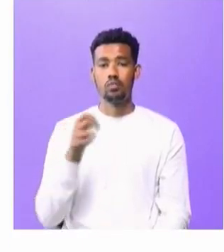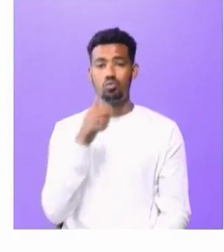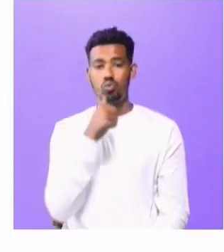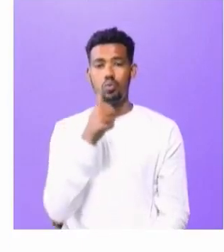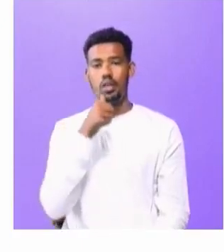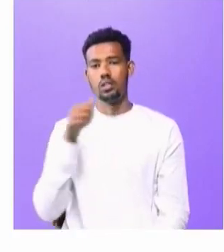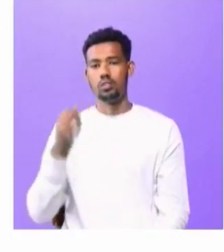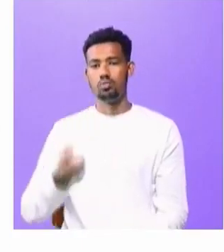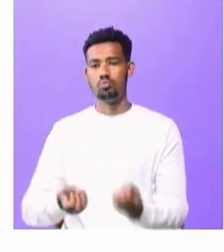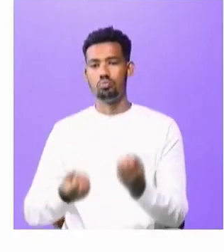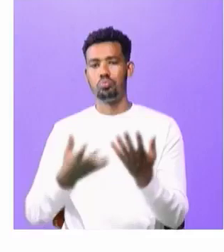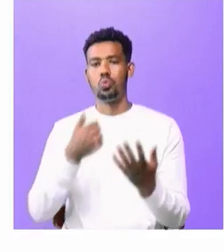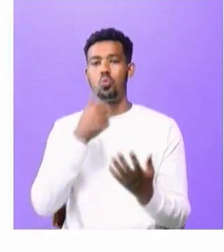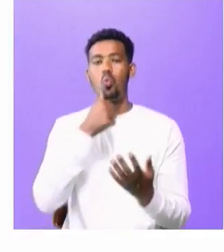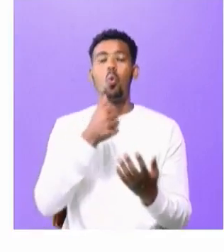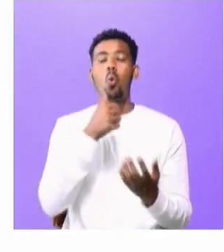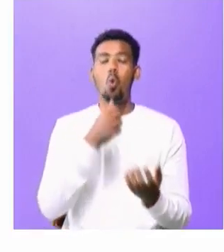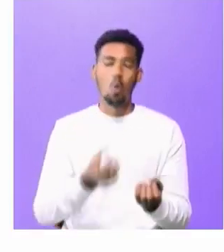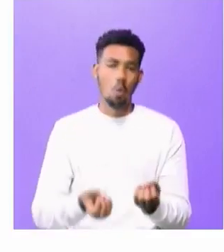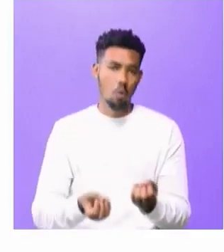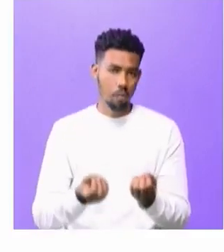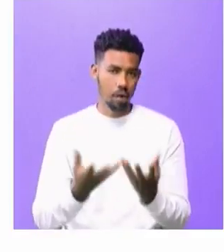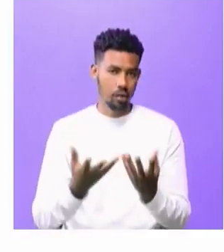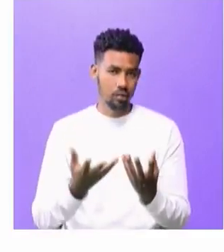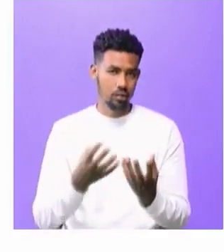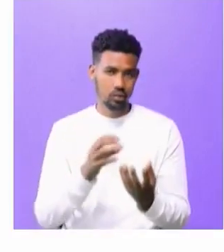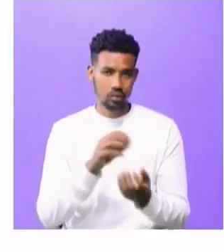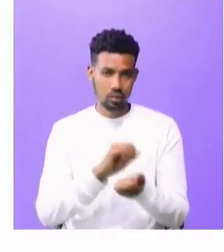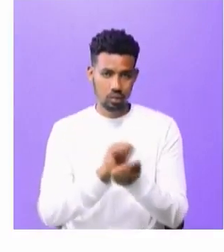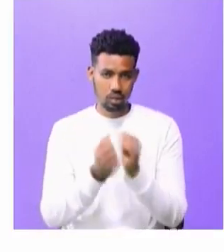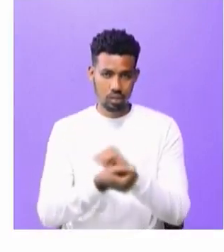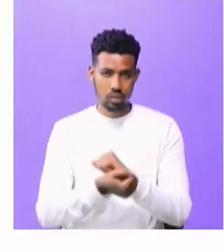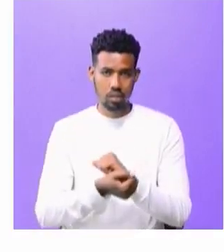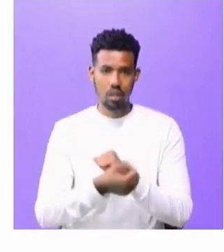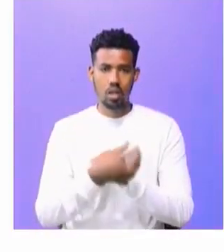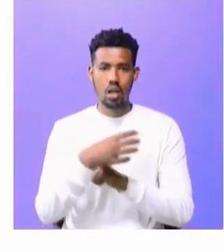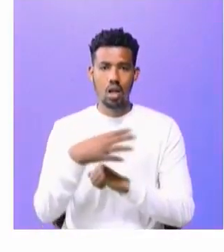And here is child,